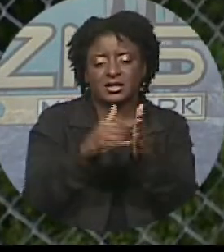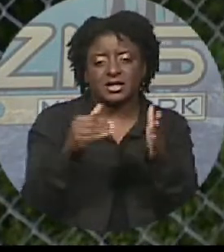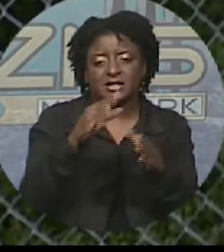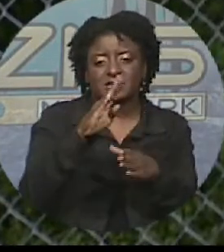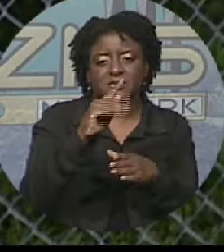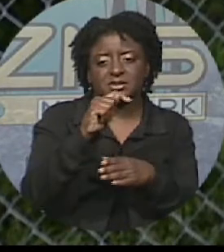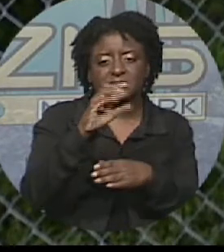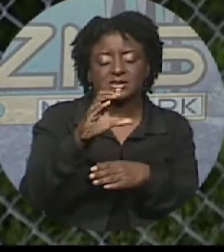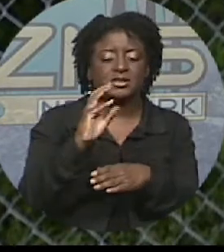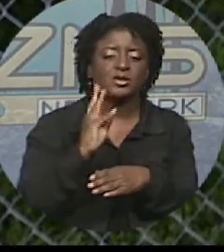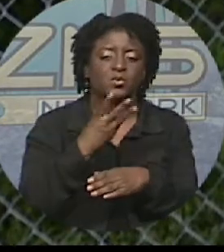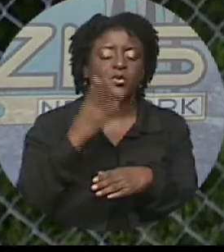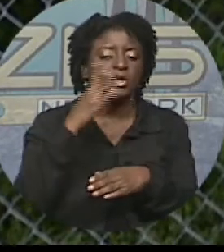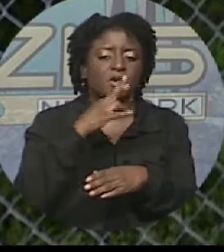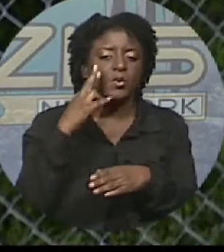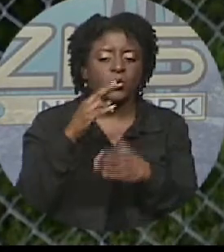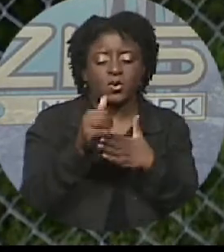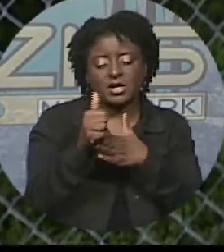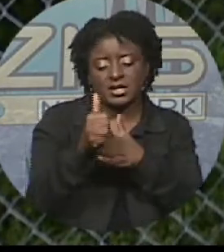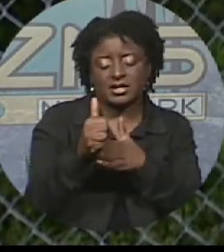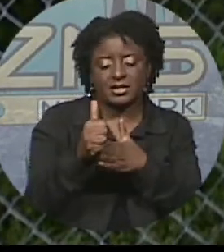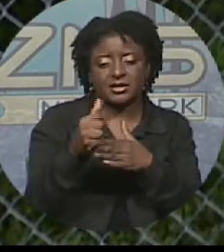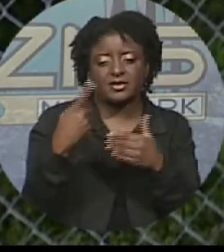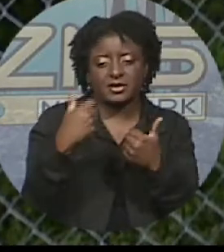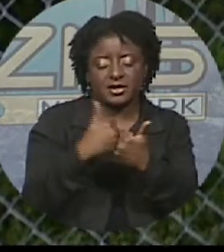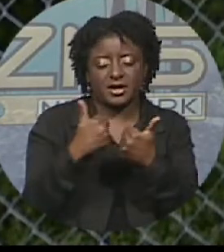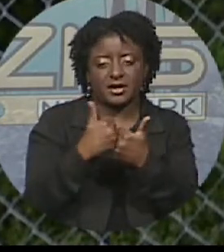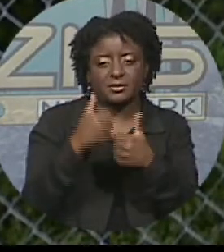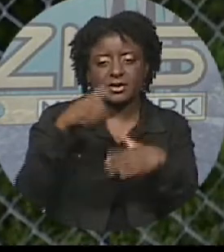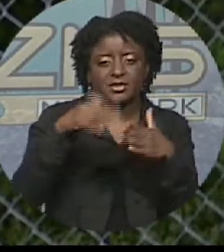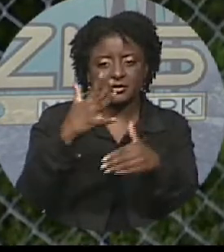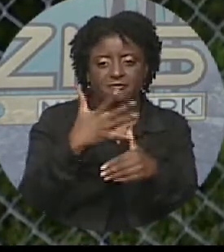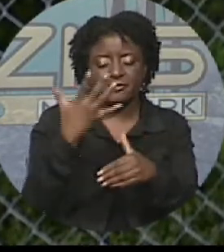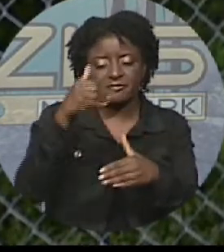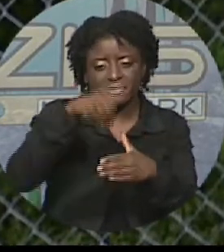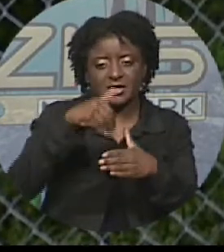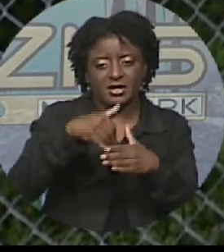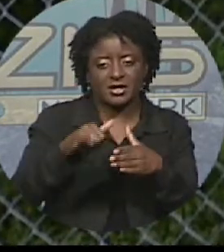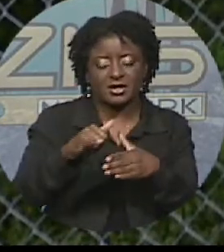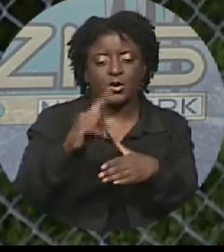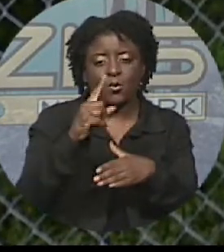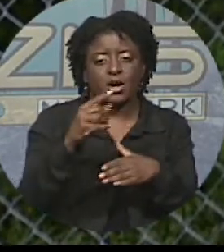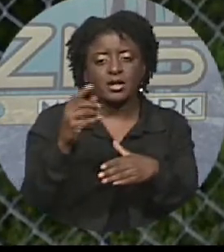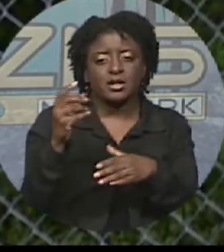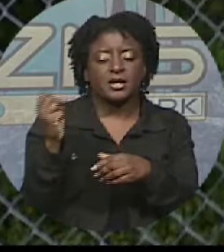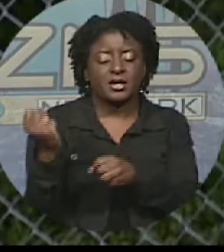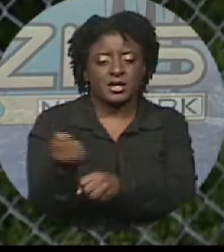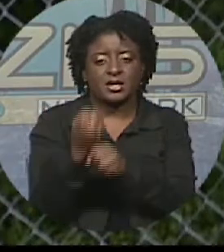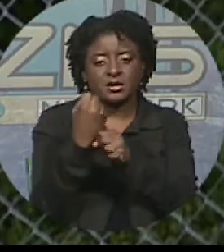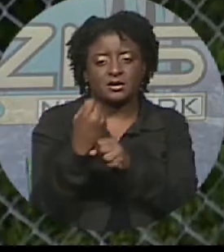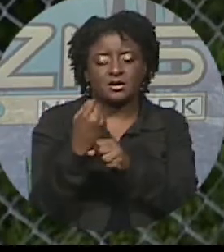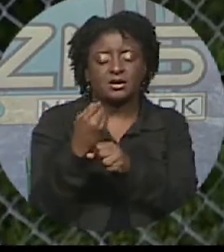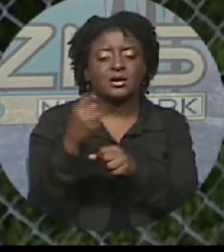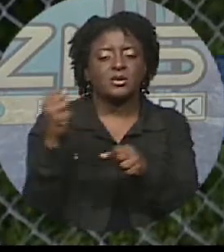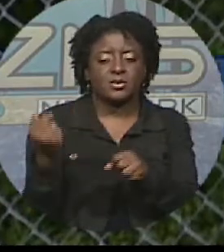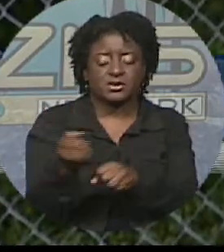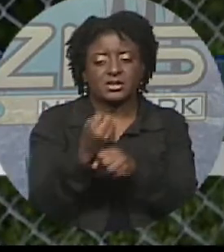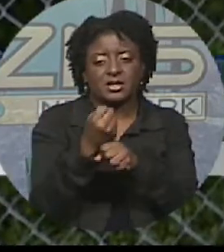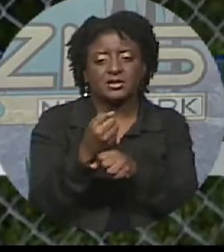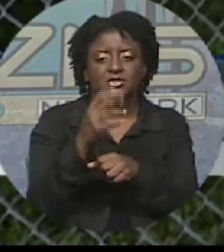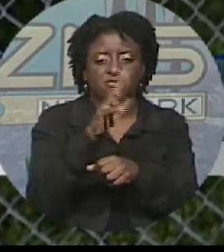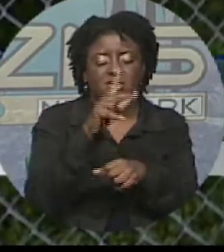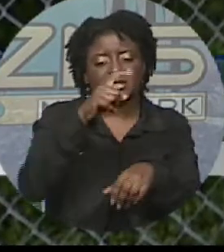in the 5th inning 3-0, and one of our hitters was hit 3 times by the pitcher, and